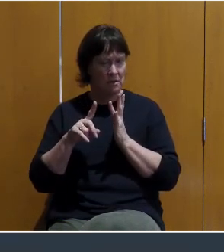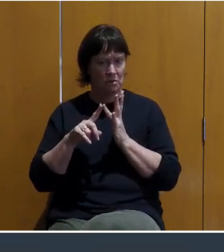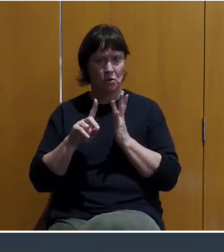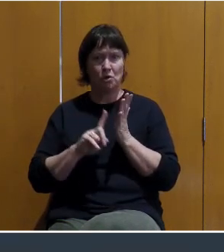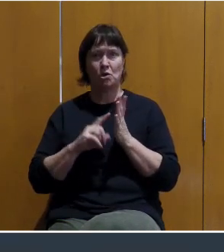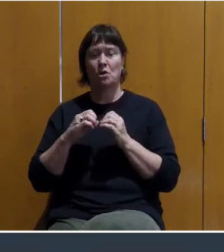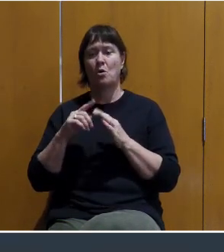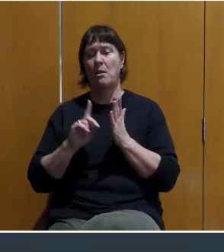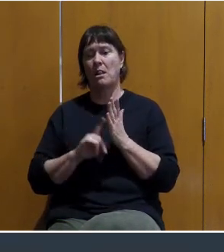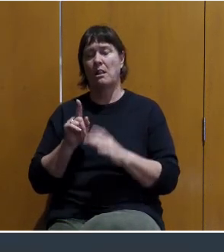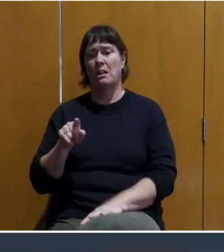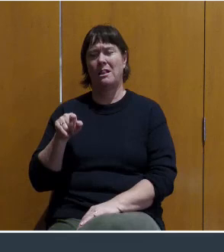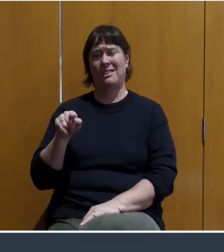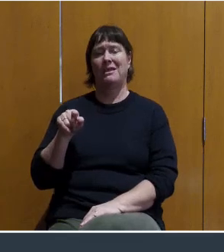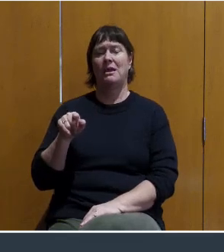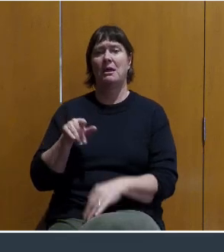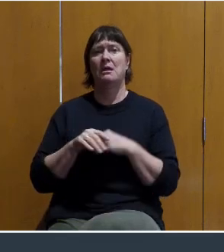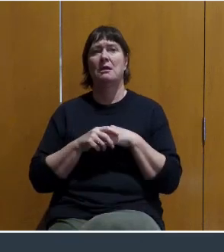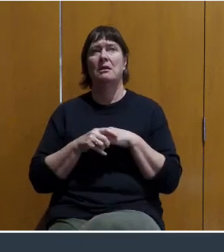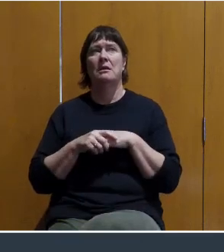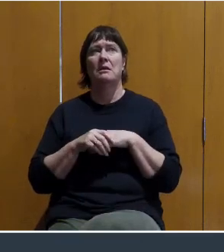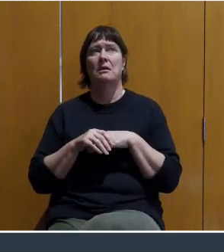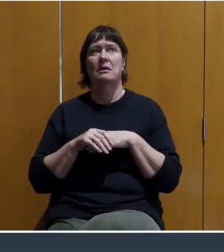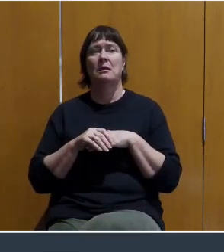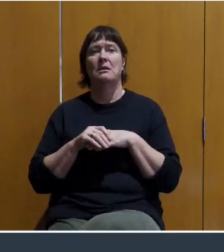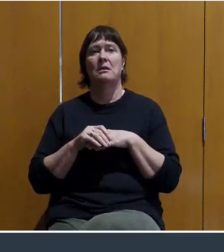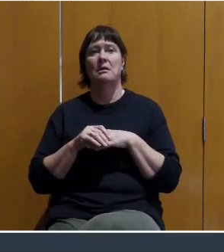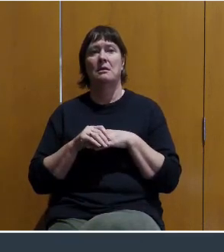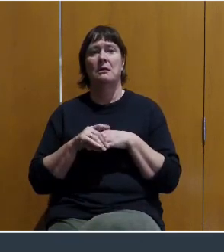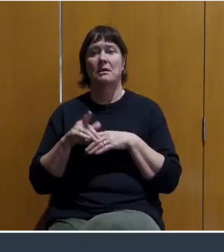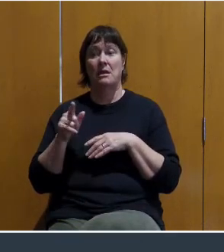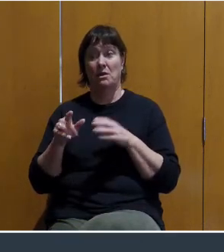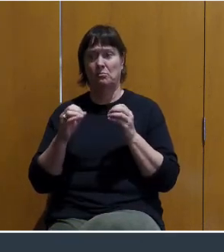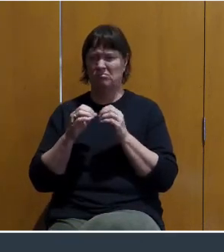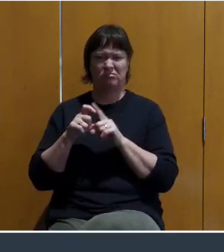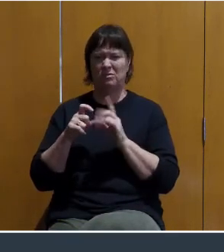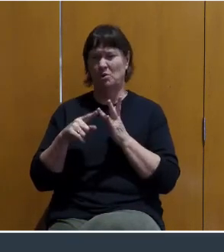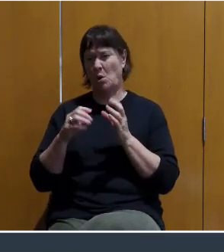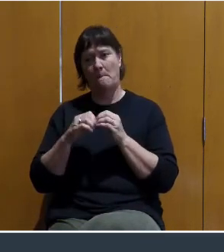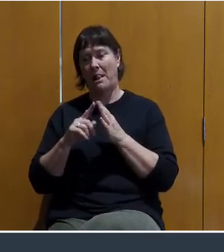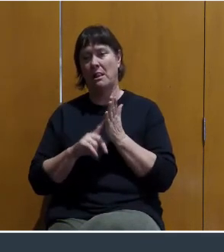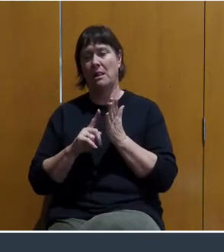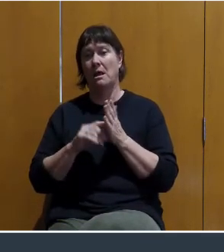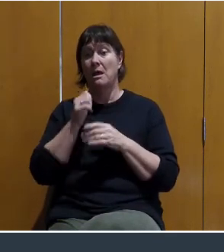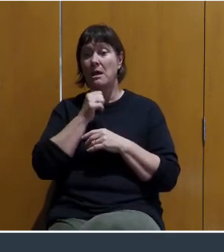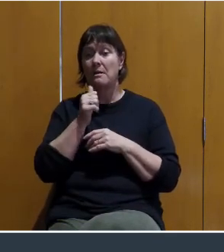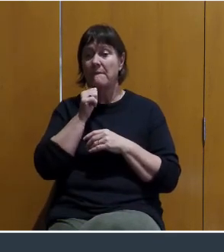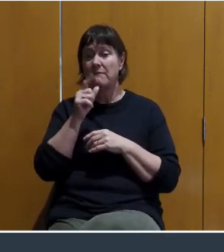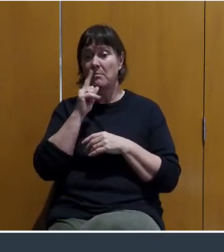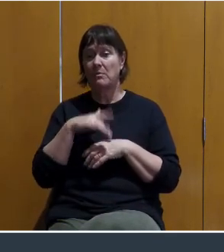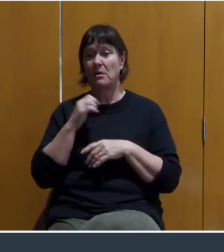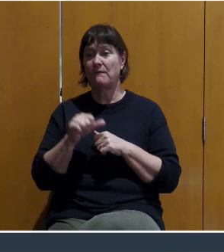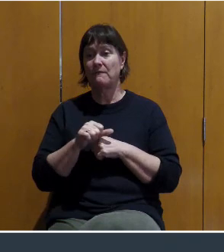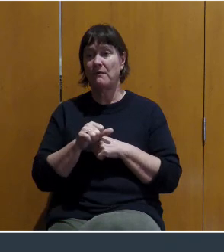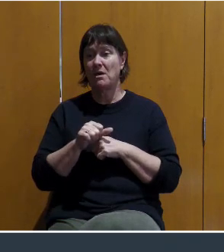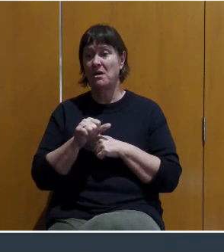and whether the Dolbell? At Dolbell, yeah, whether the neighbours sort